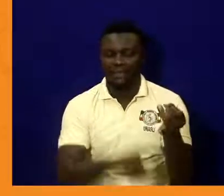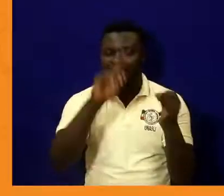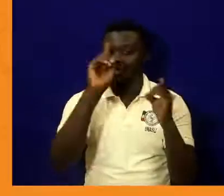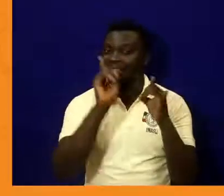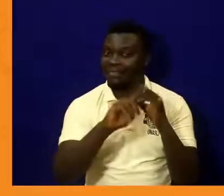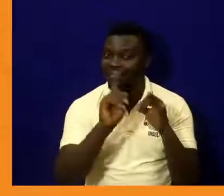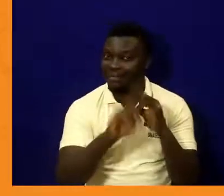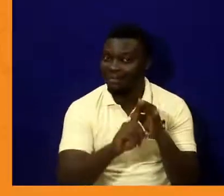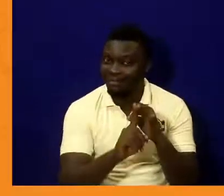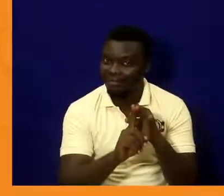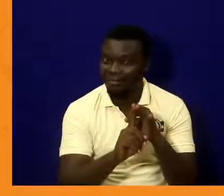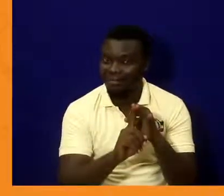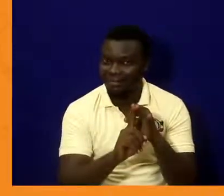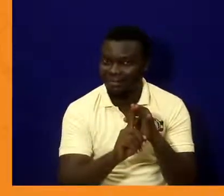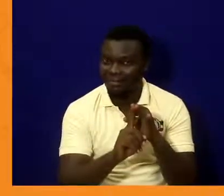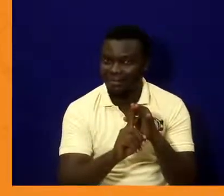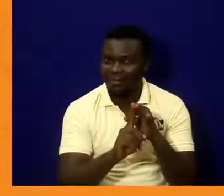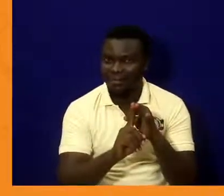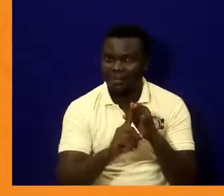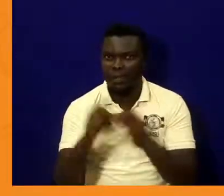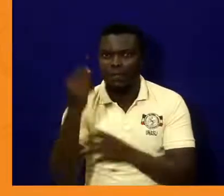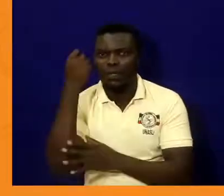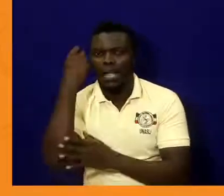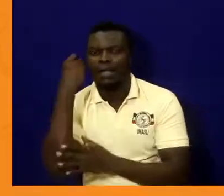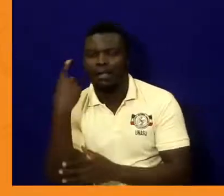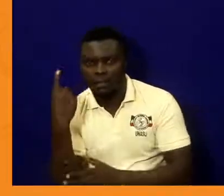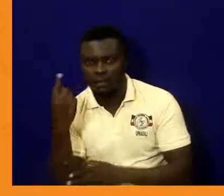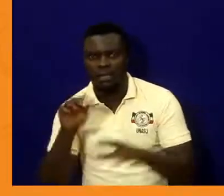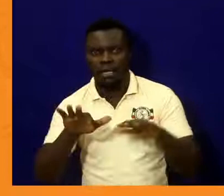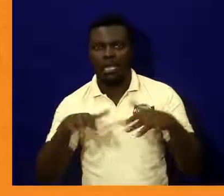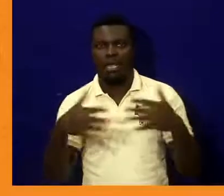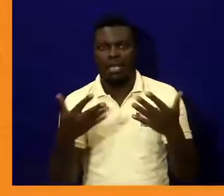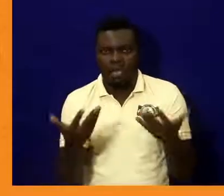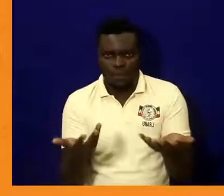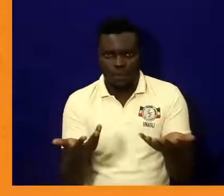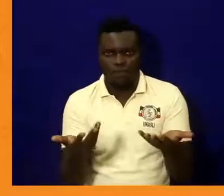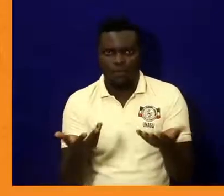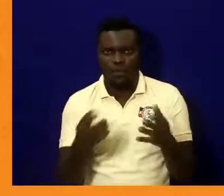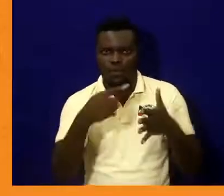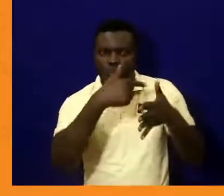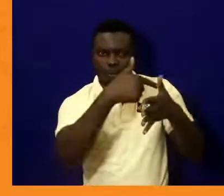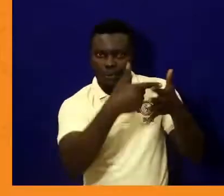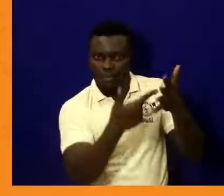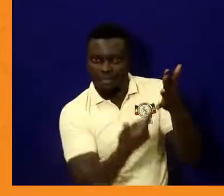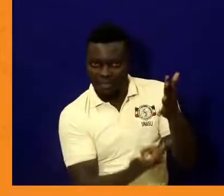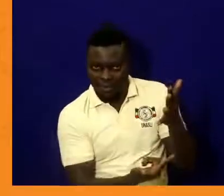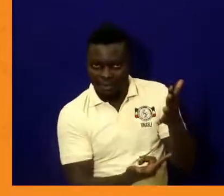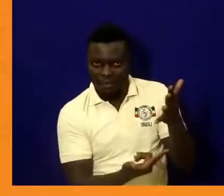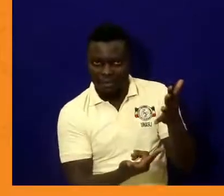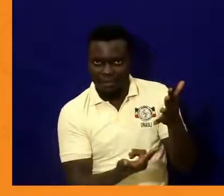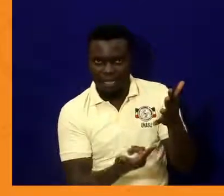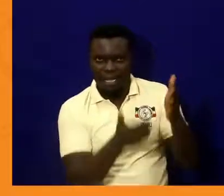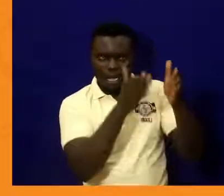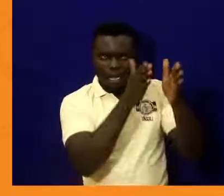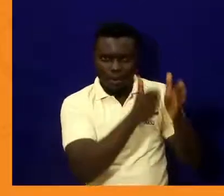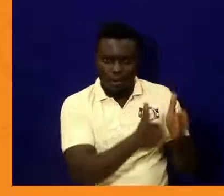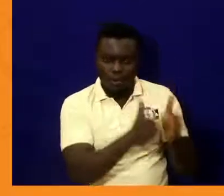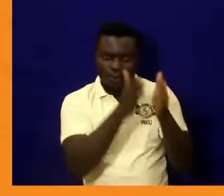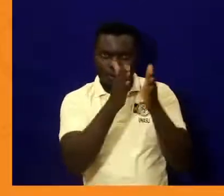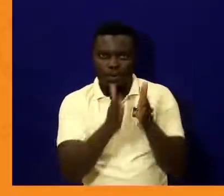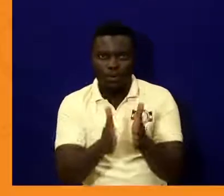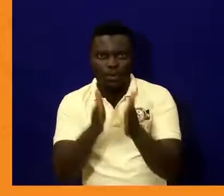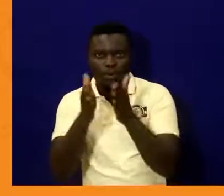And two, to understand how elements are